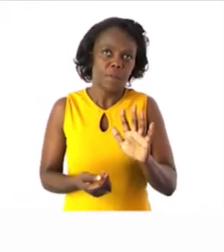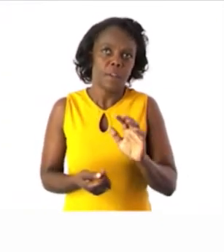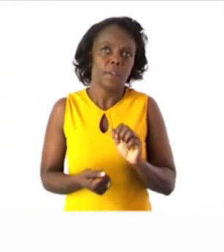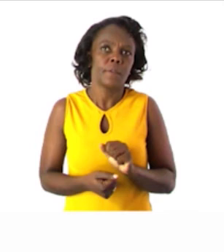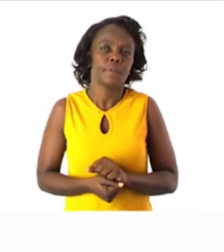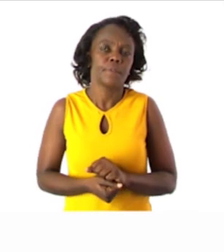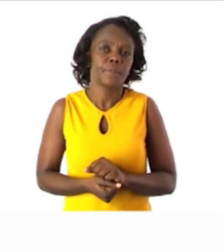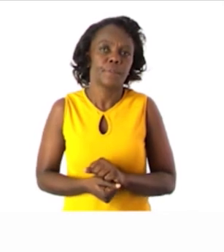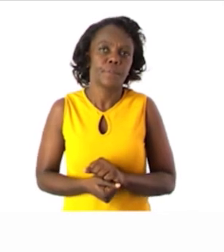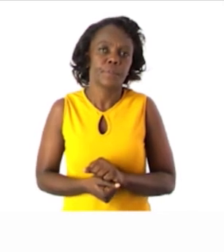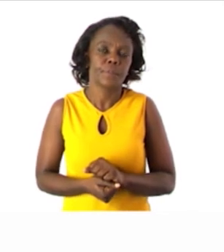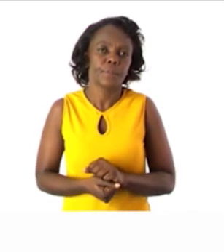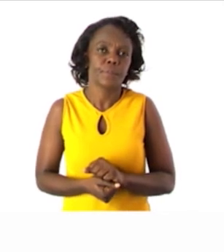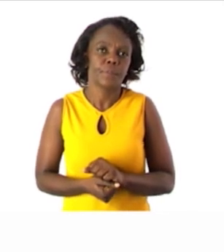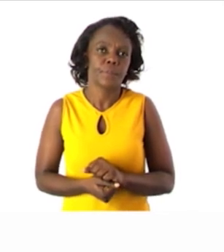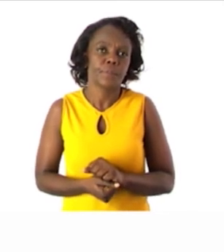for the exercise.